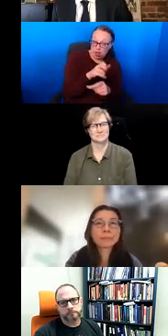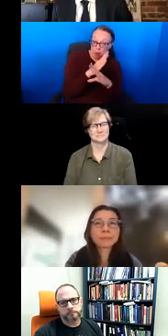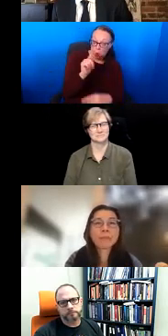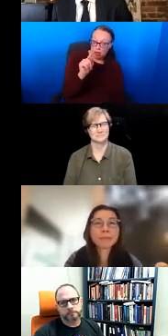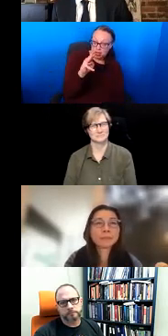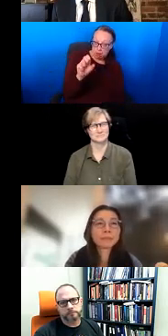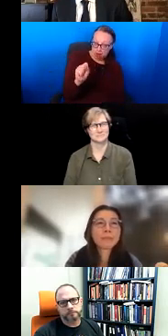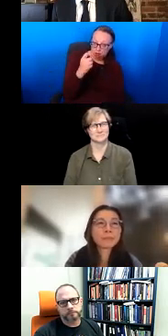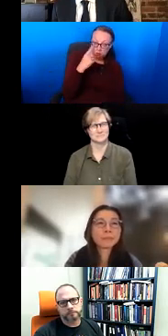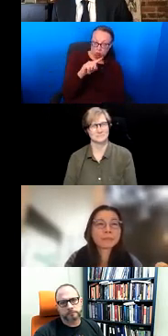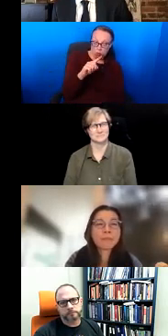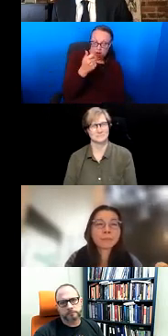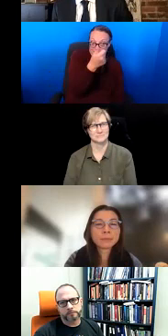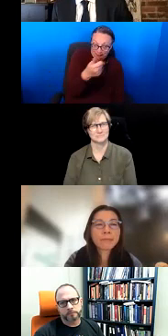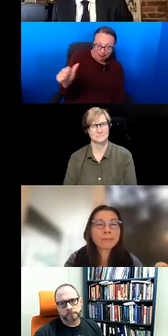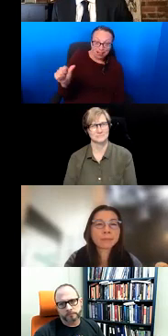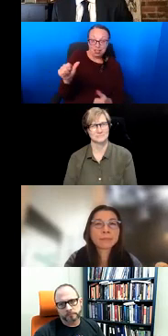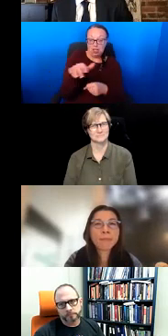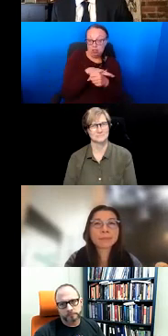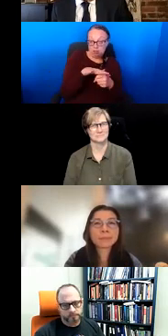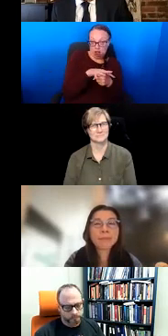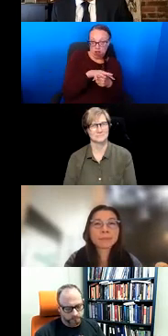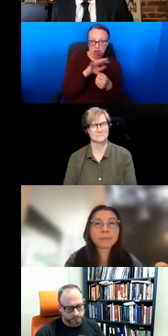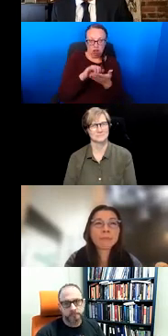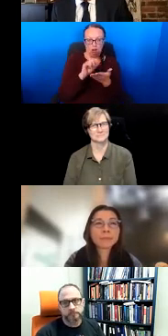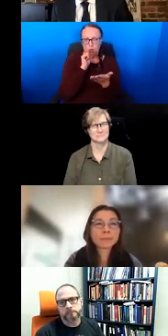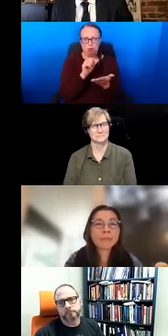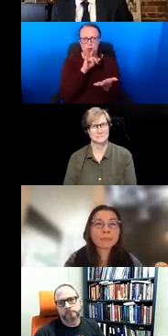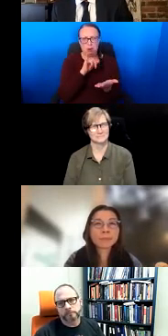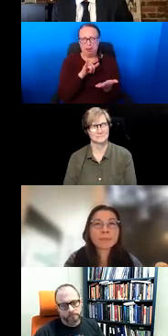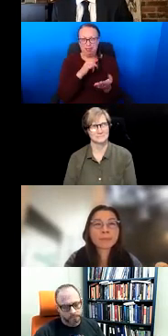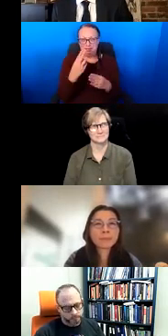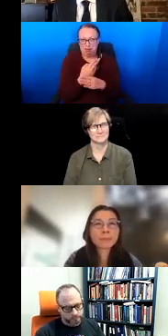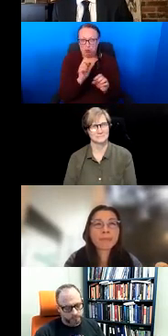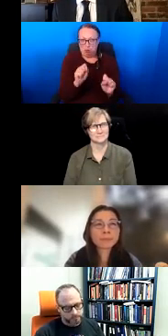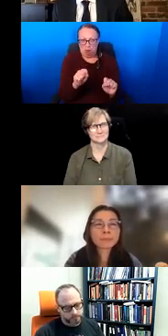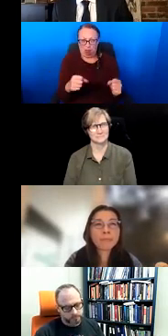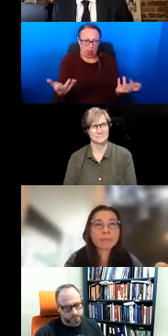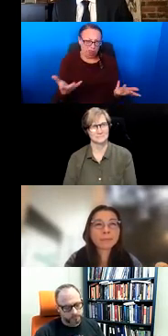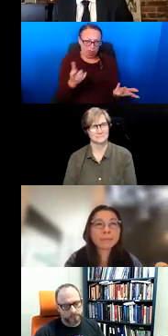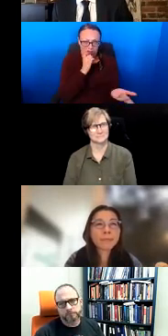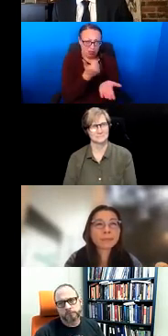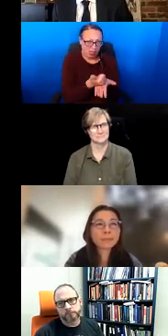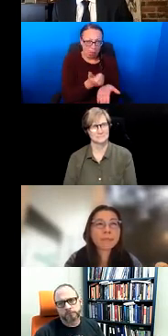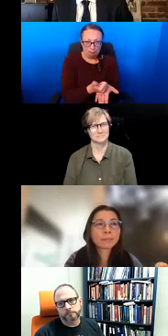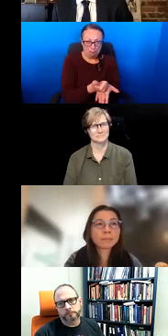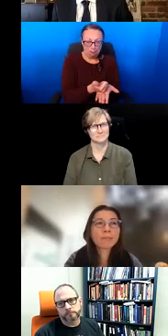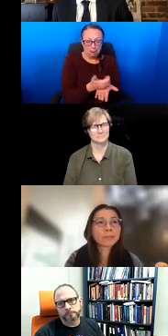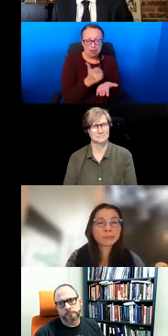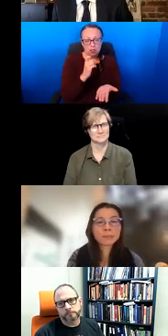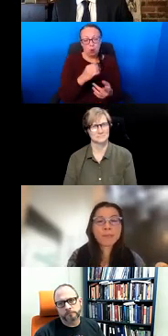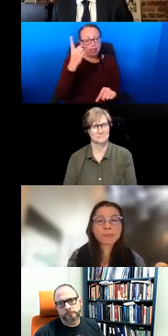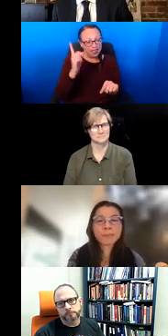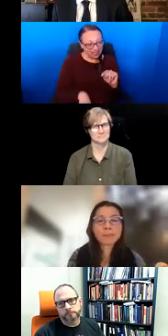TMS to any site wouldn't be especially useful, right? And so, we think it can't